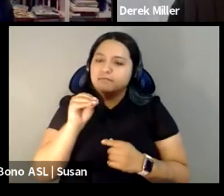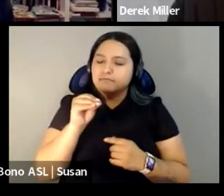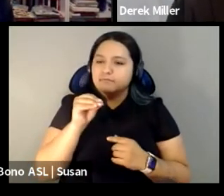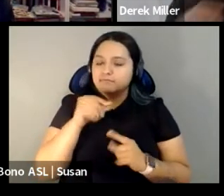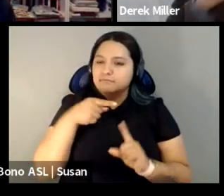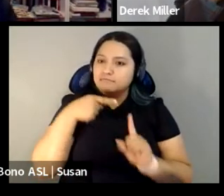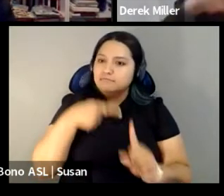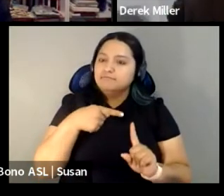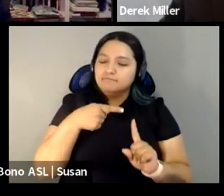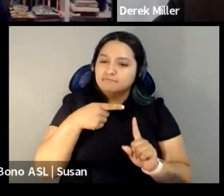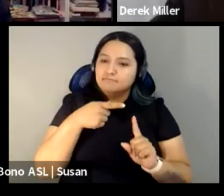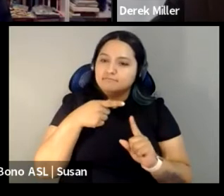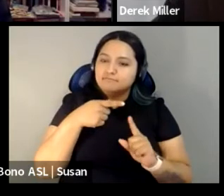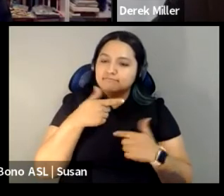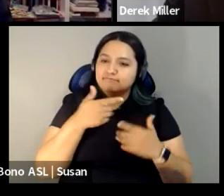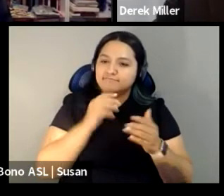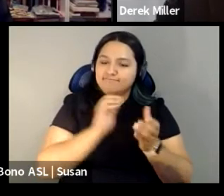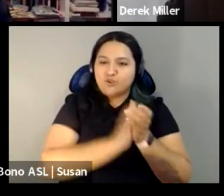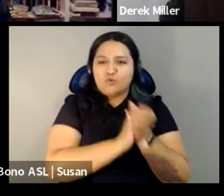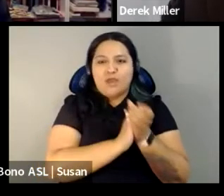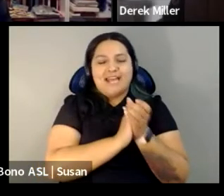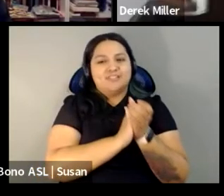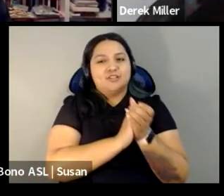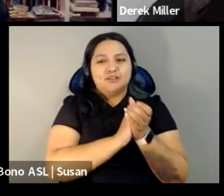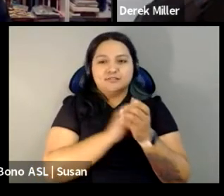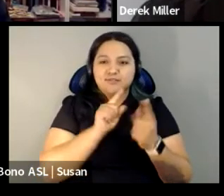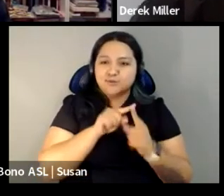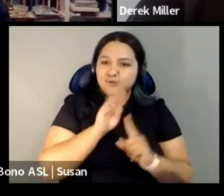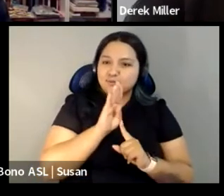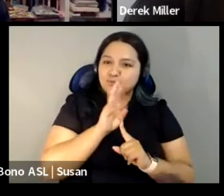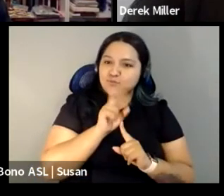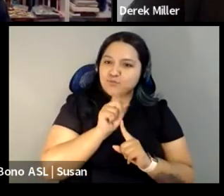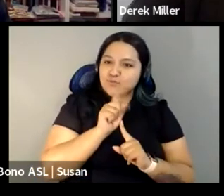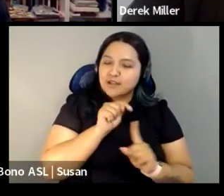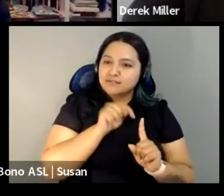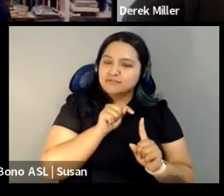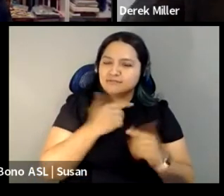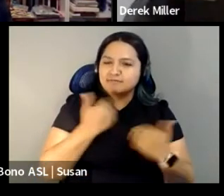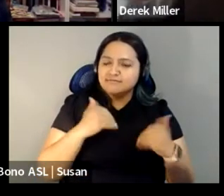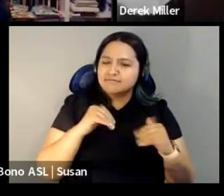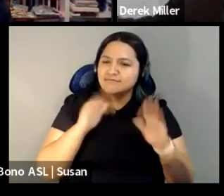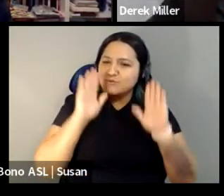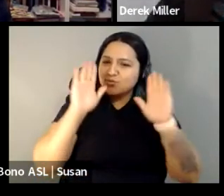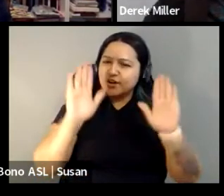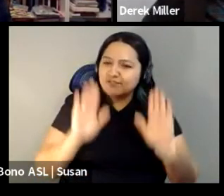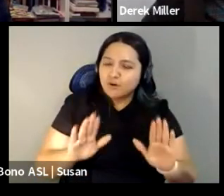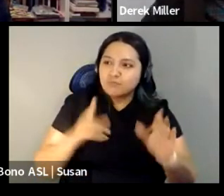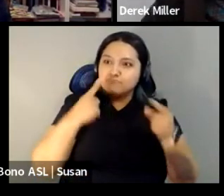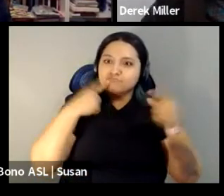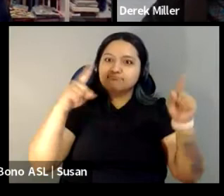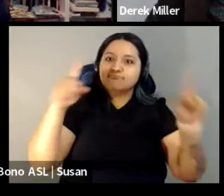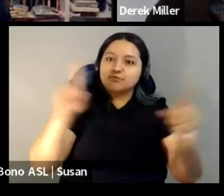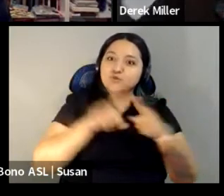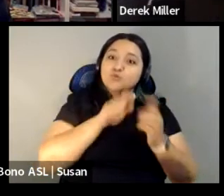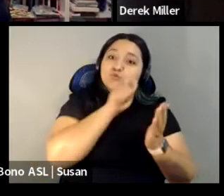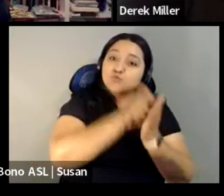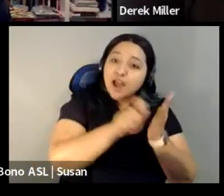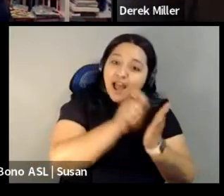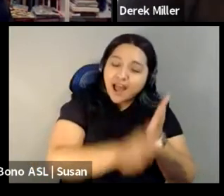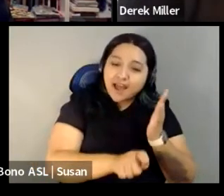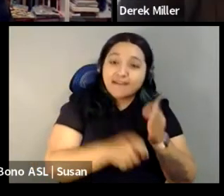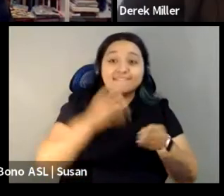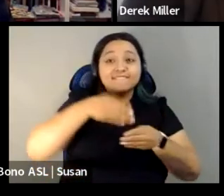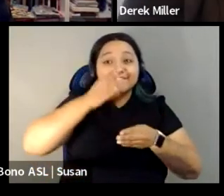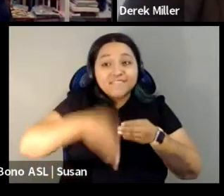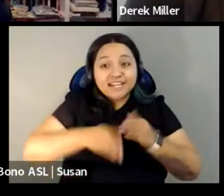to Brent. It is a wonderful accomplishment to write a book. It is a wonderful accomplishment to finish a book during a pandemic. It